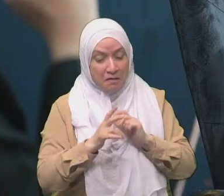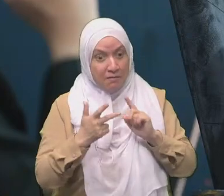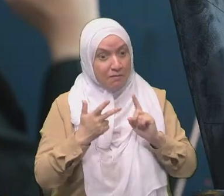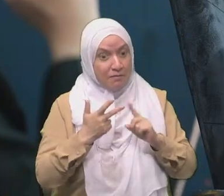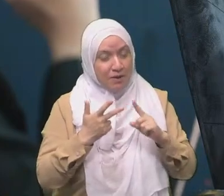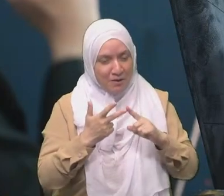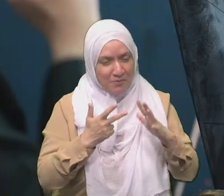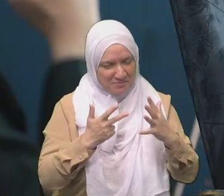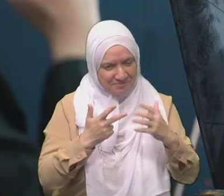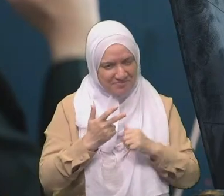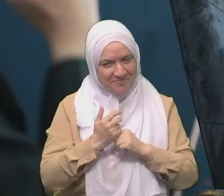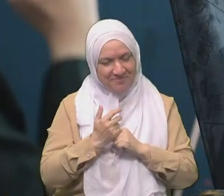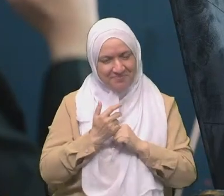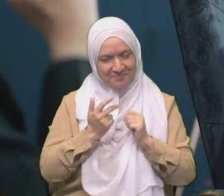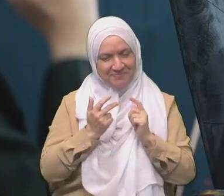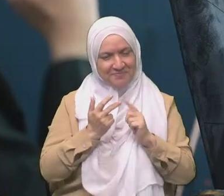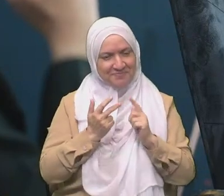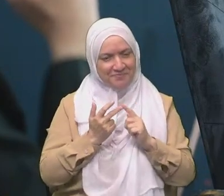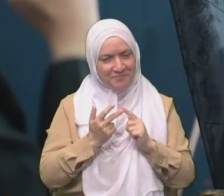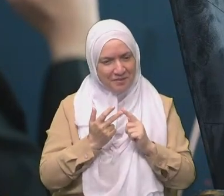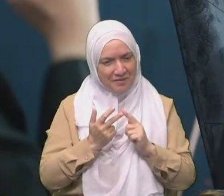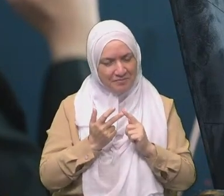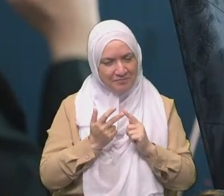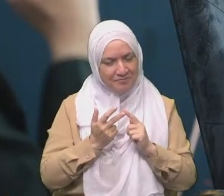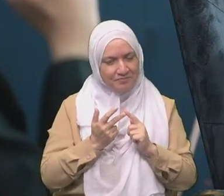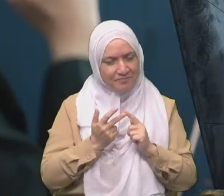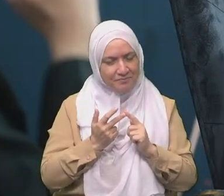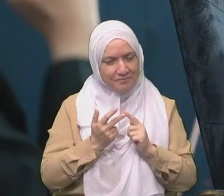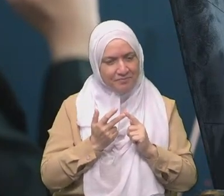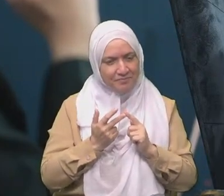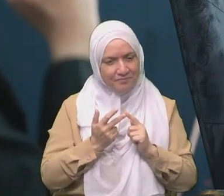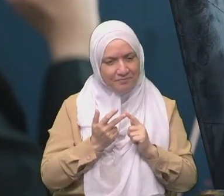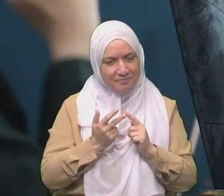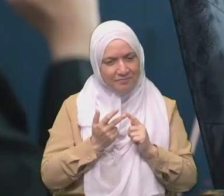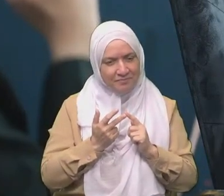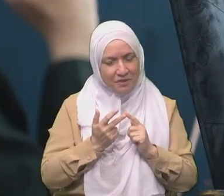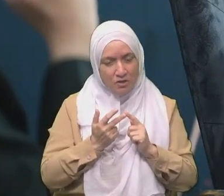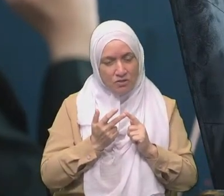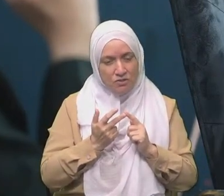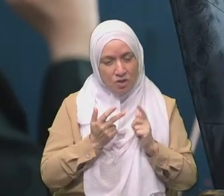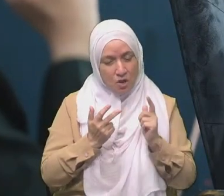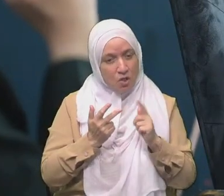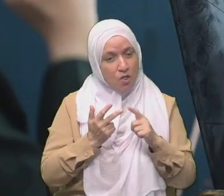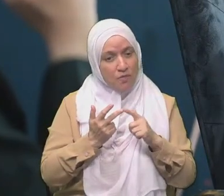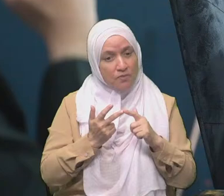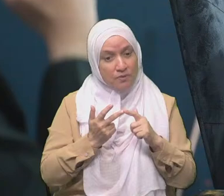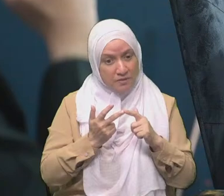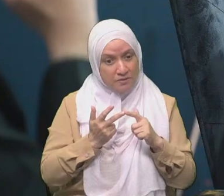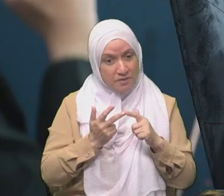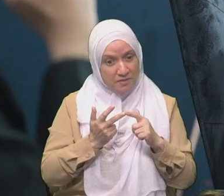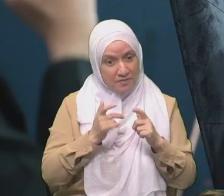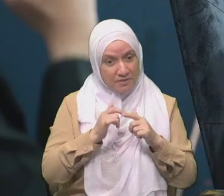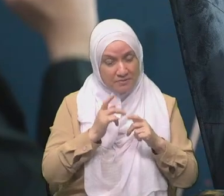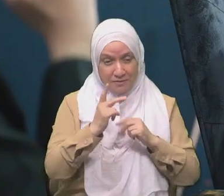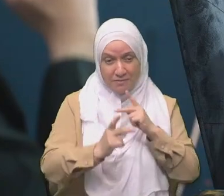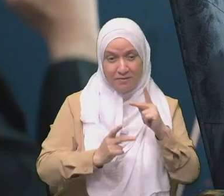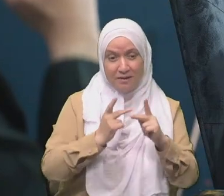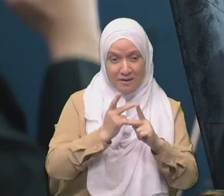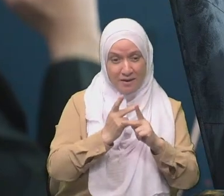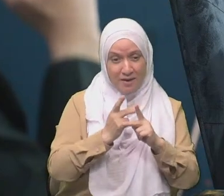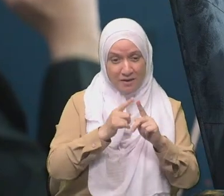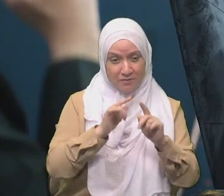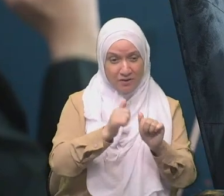to do tawaf around them, basically. For those type of people, stay away from them. May Allah protect us, Ya Rabbil Alameen. Naam.